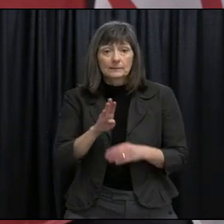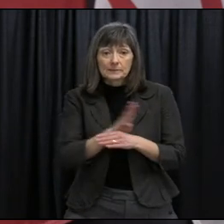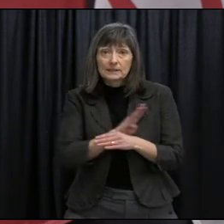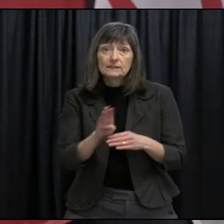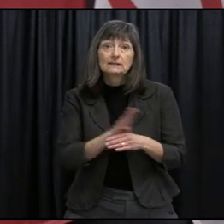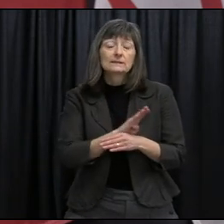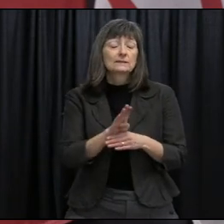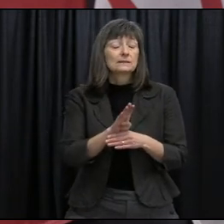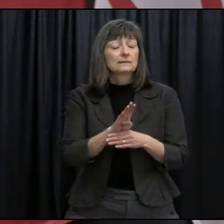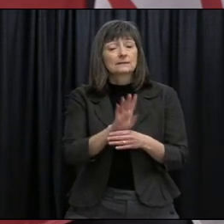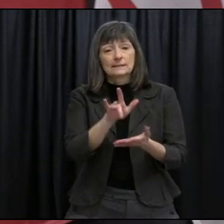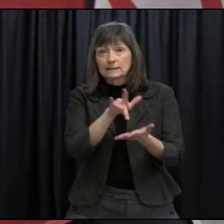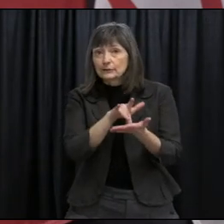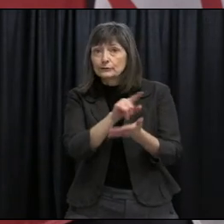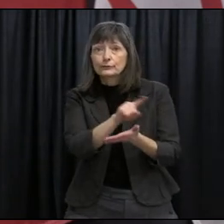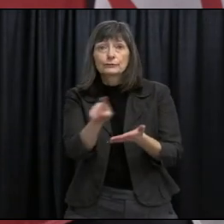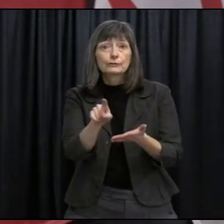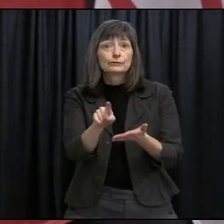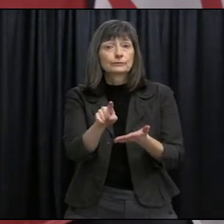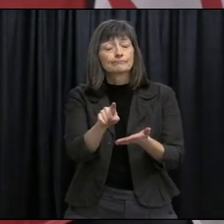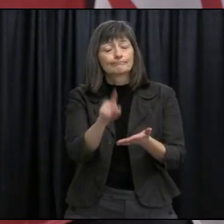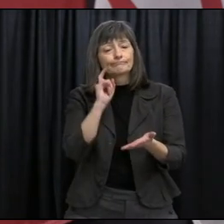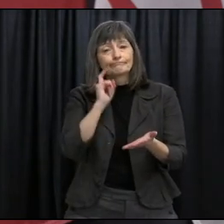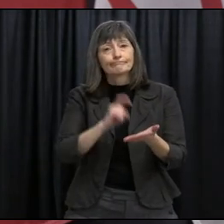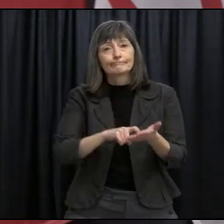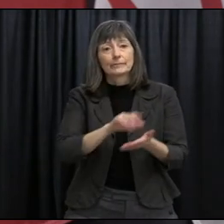the staff and the centers.